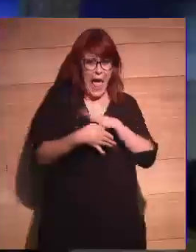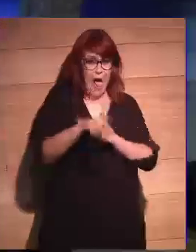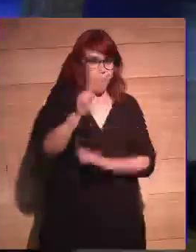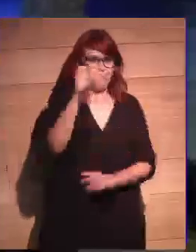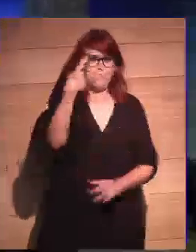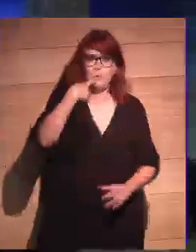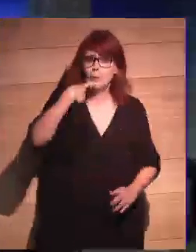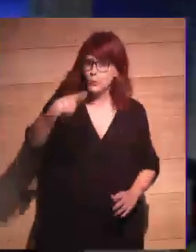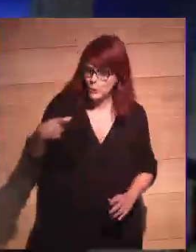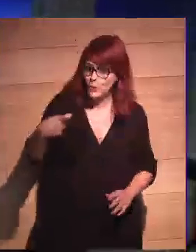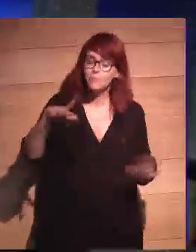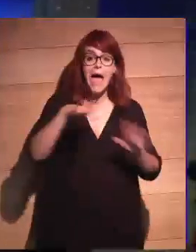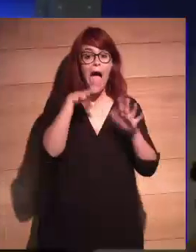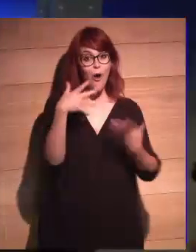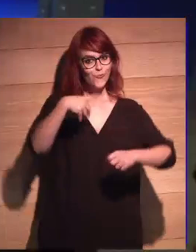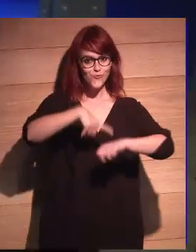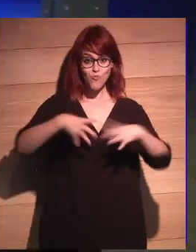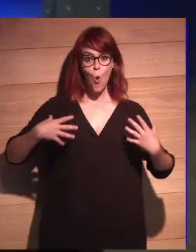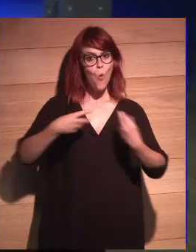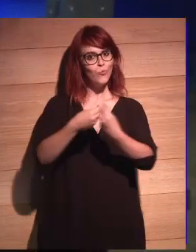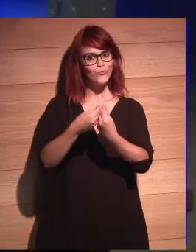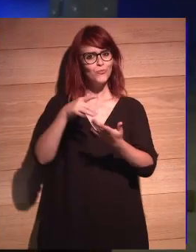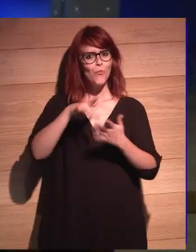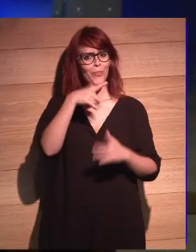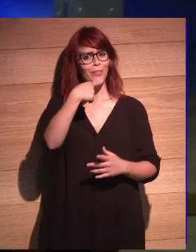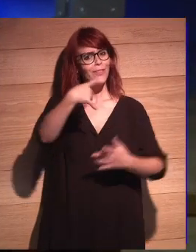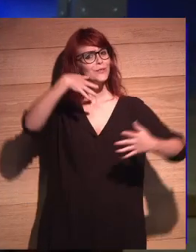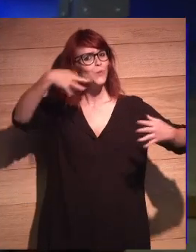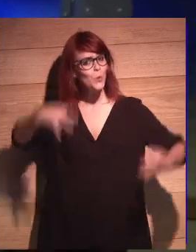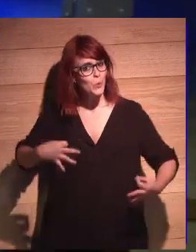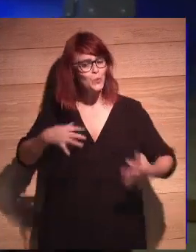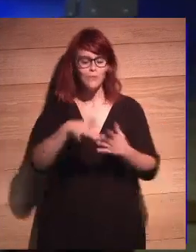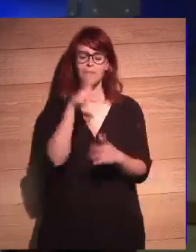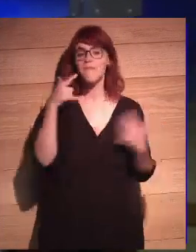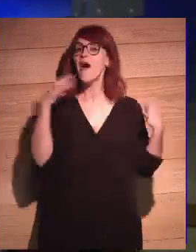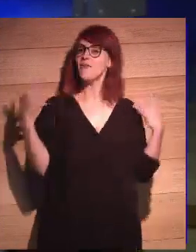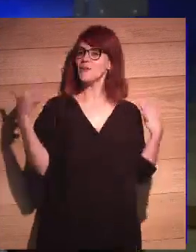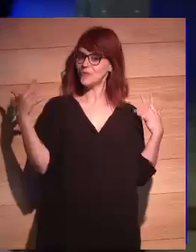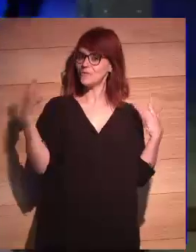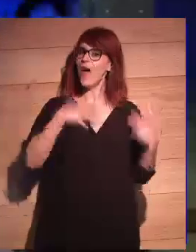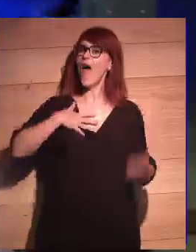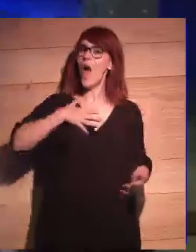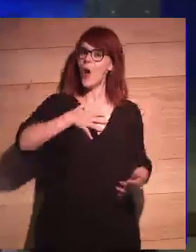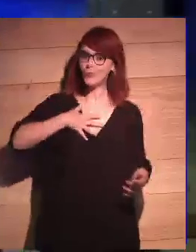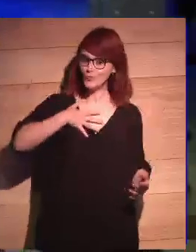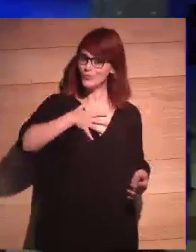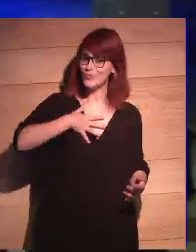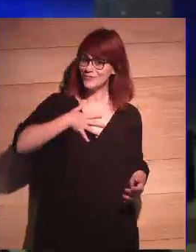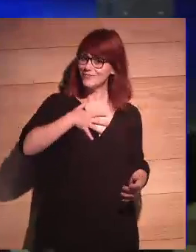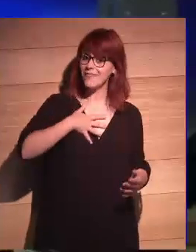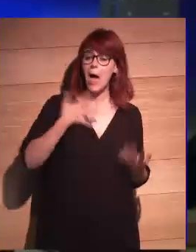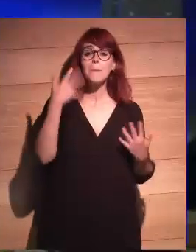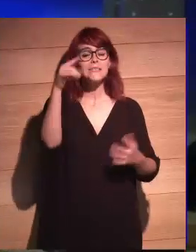Gran Via Street in this time that we're going to spend together. What I can really guarantee is that we're going to have to